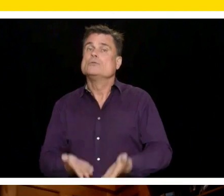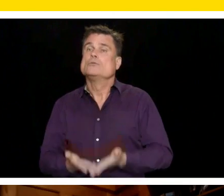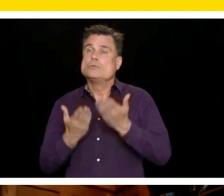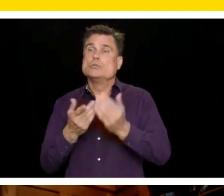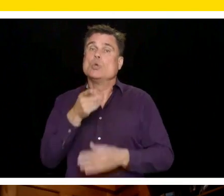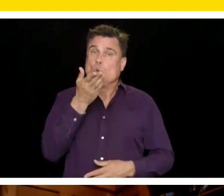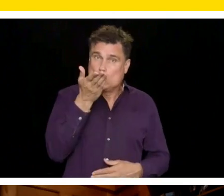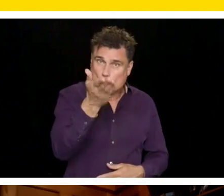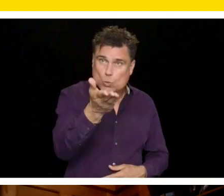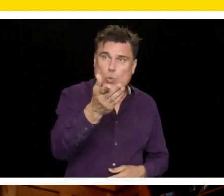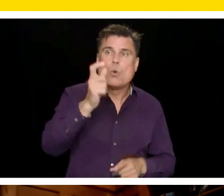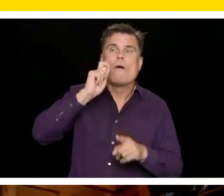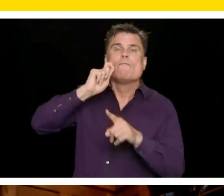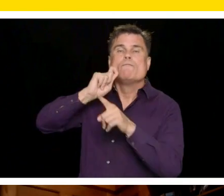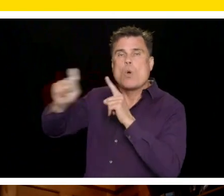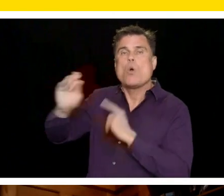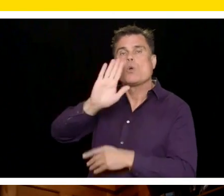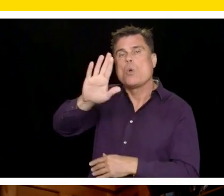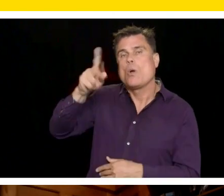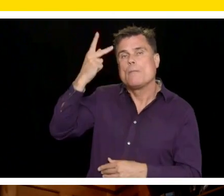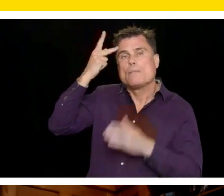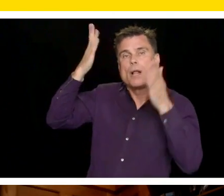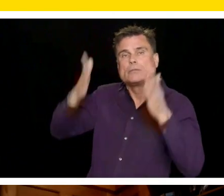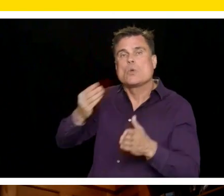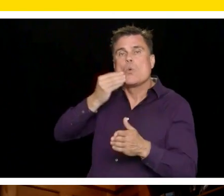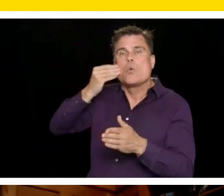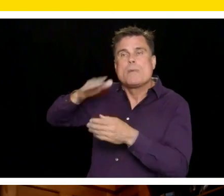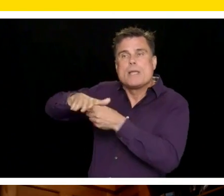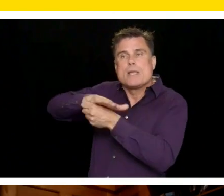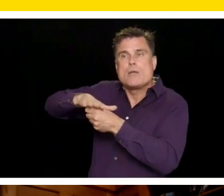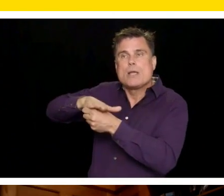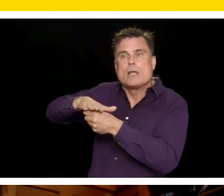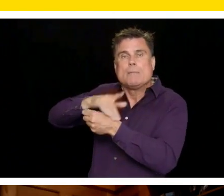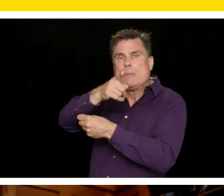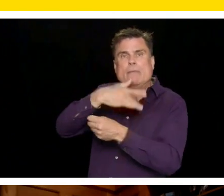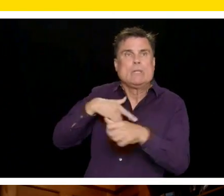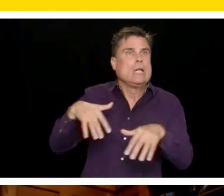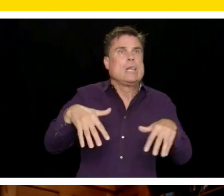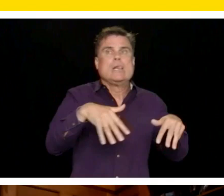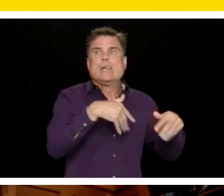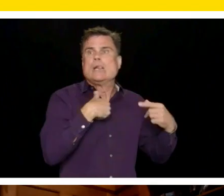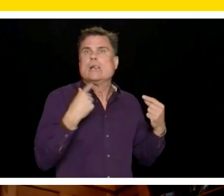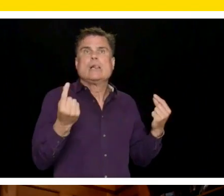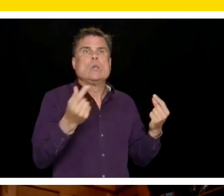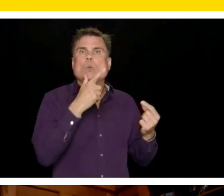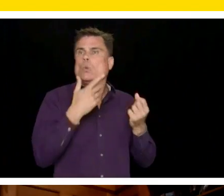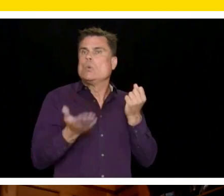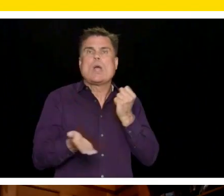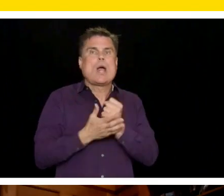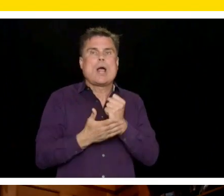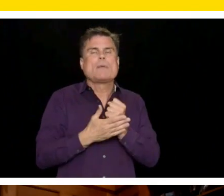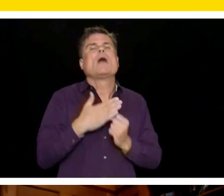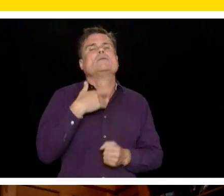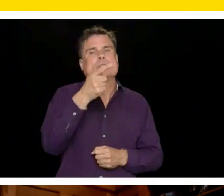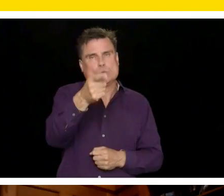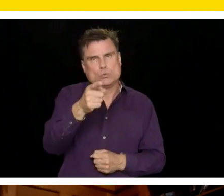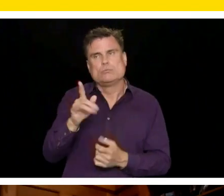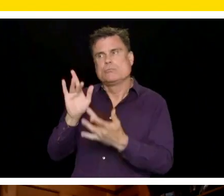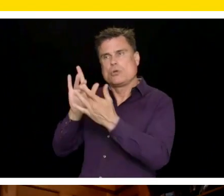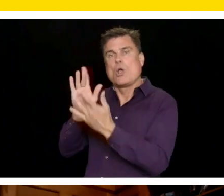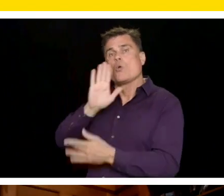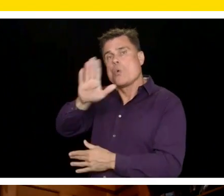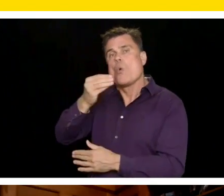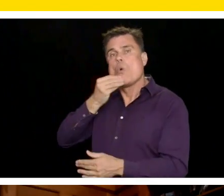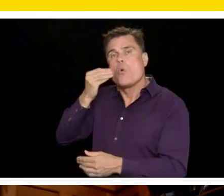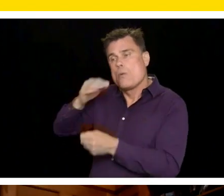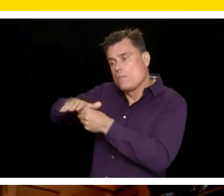fingertips, and they'll be able to put you in the right direction, whether it's another community organization that can help you with applications for